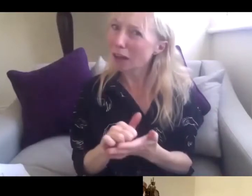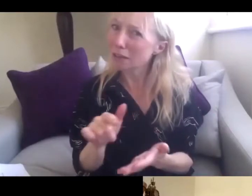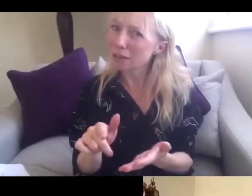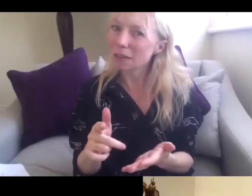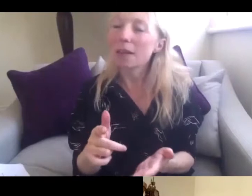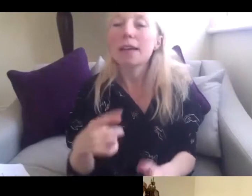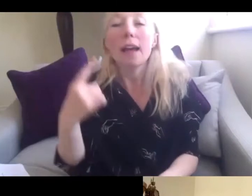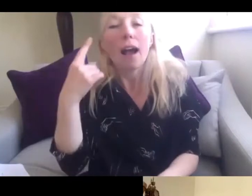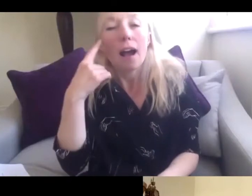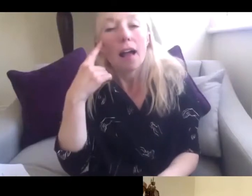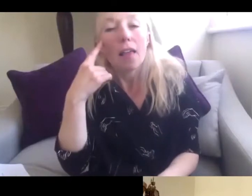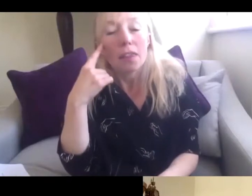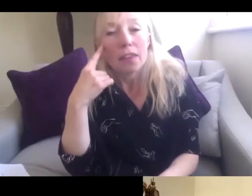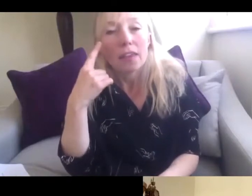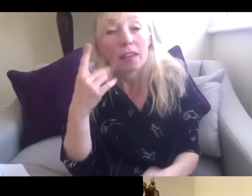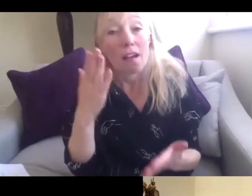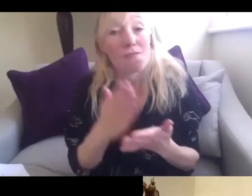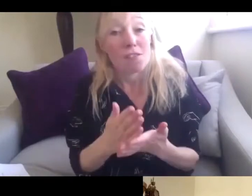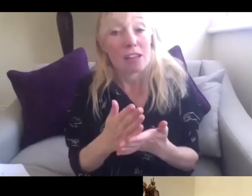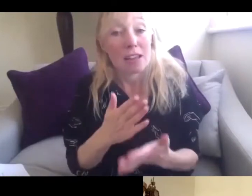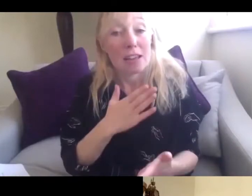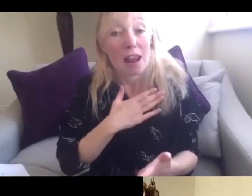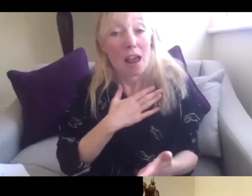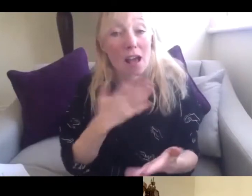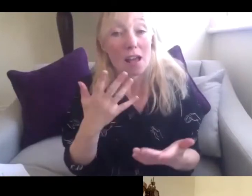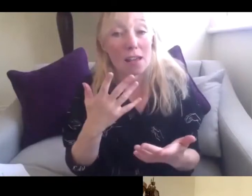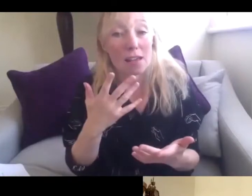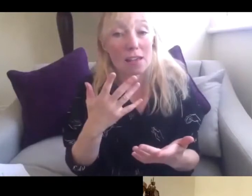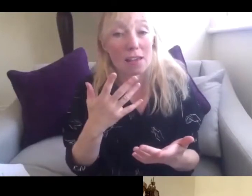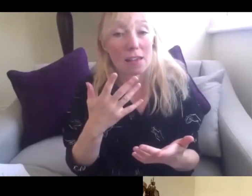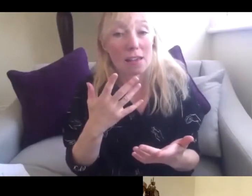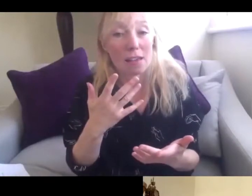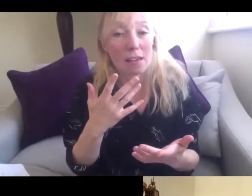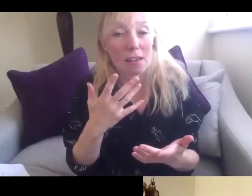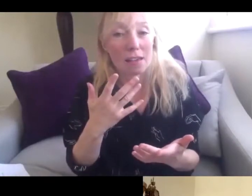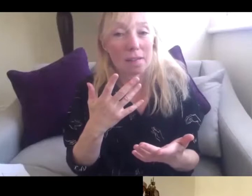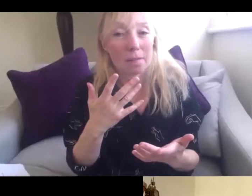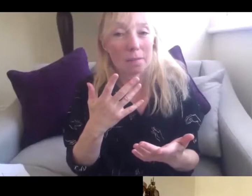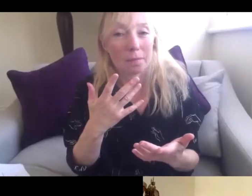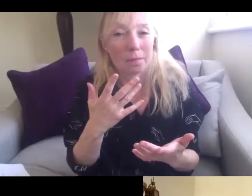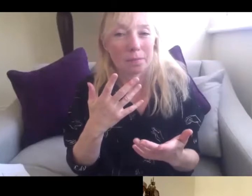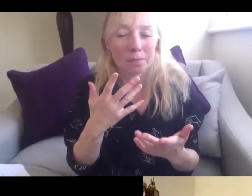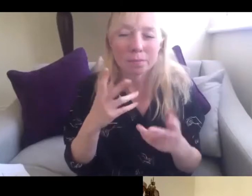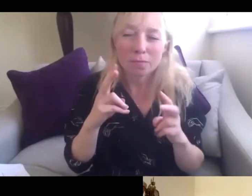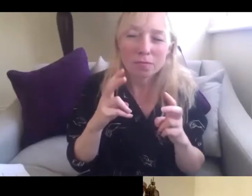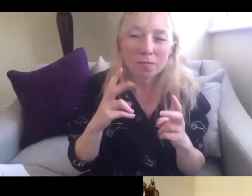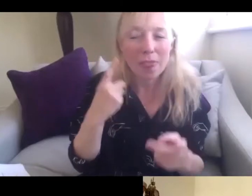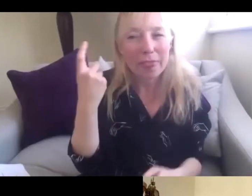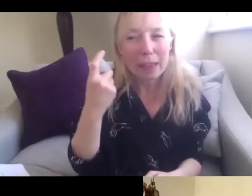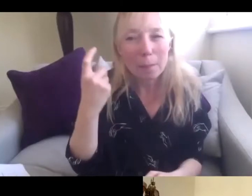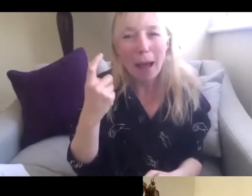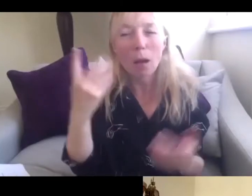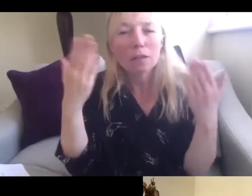I think I really like exploring really dark subjects in ways that are sort of funny